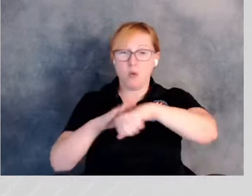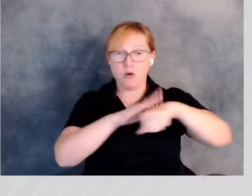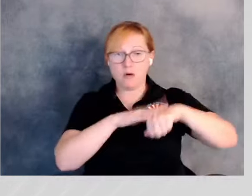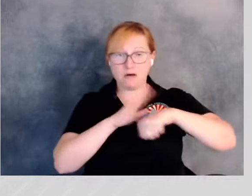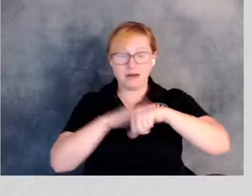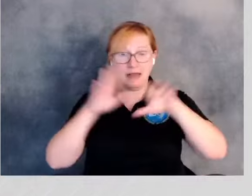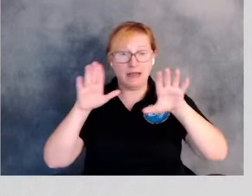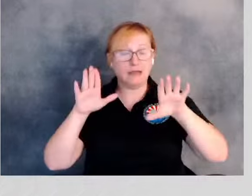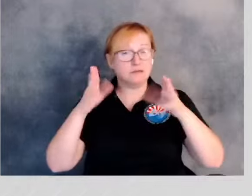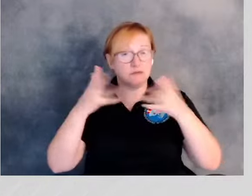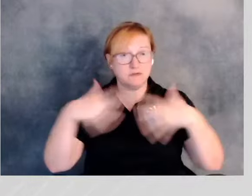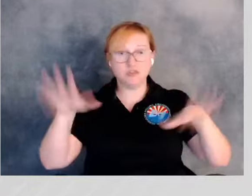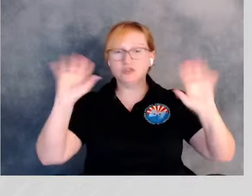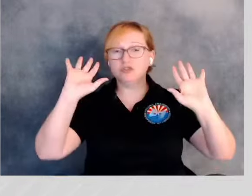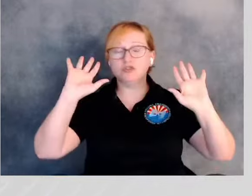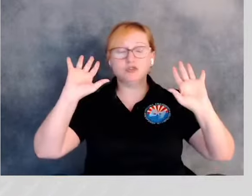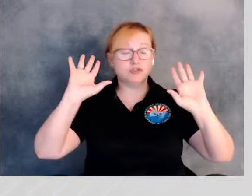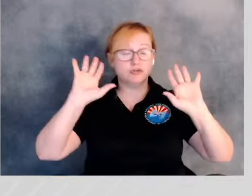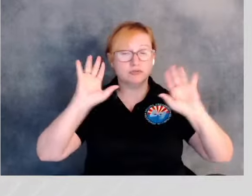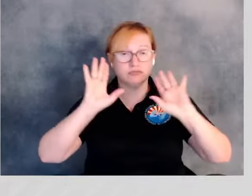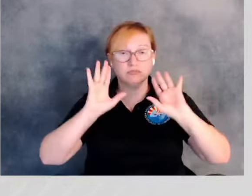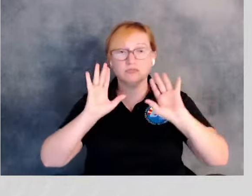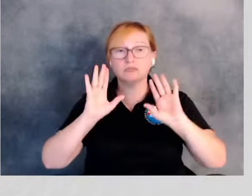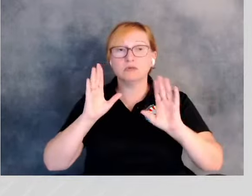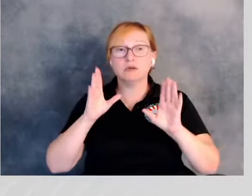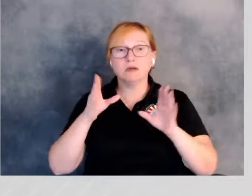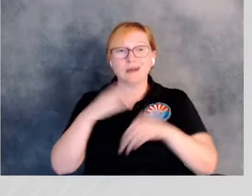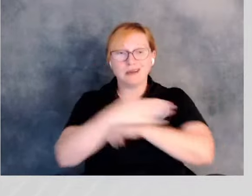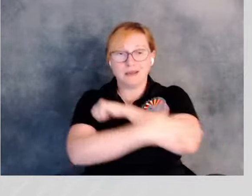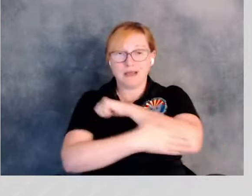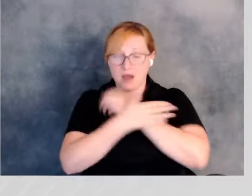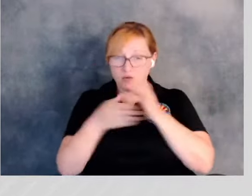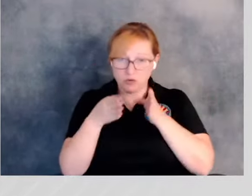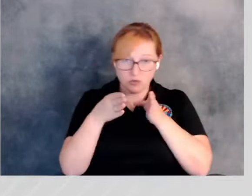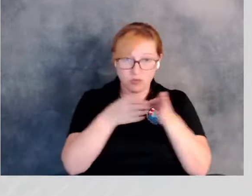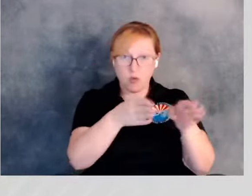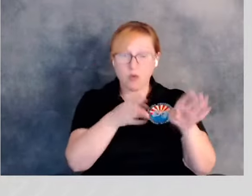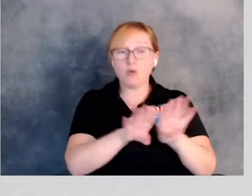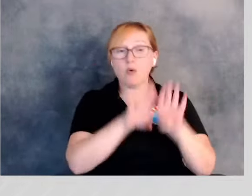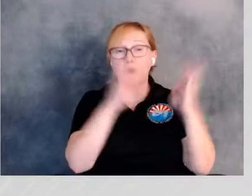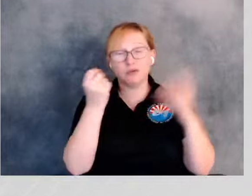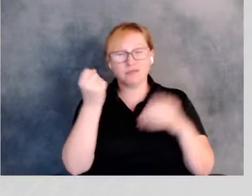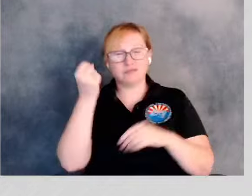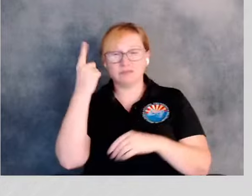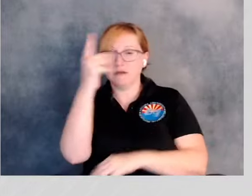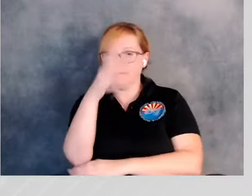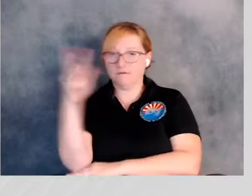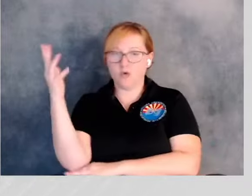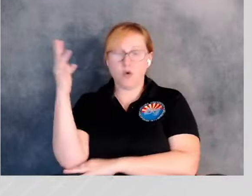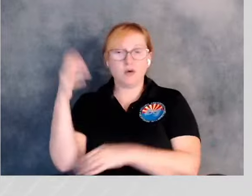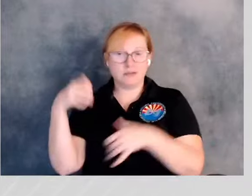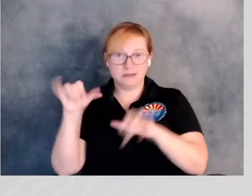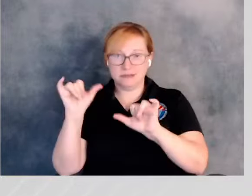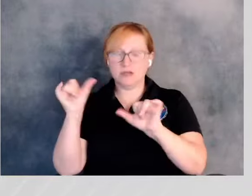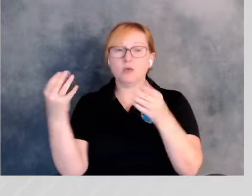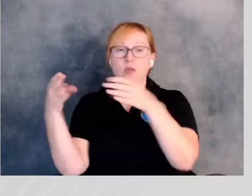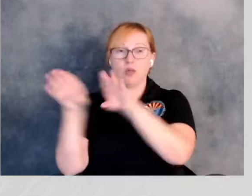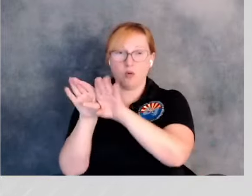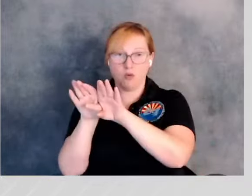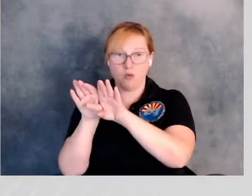That said, forests closures are still in effect. There are also county ordinances should you go